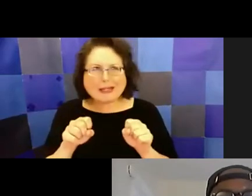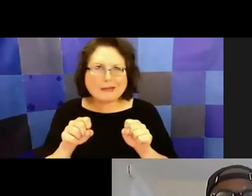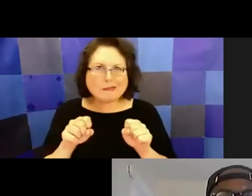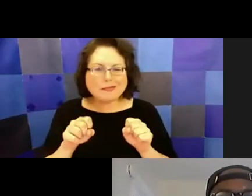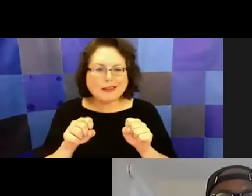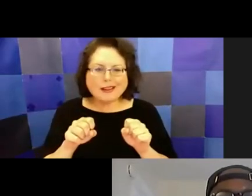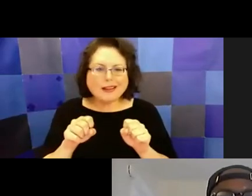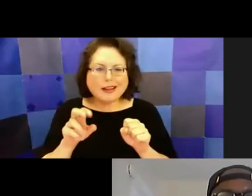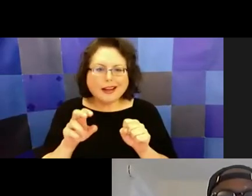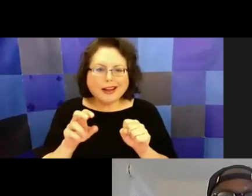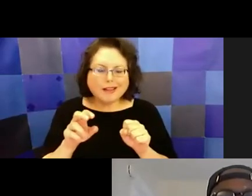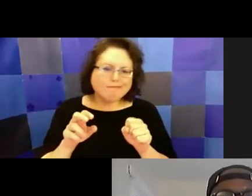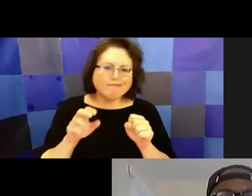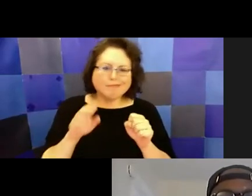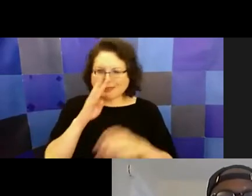underestimated.